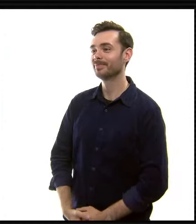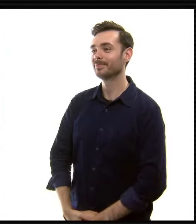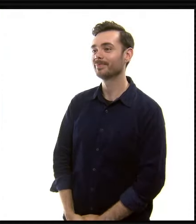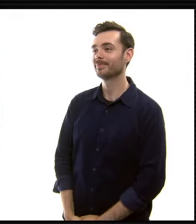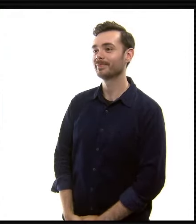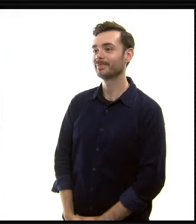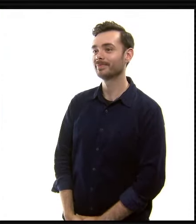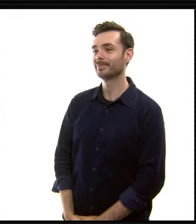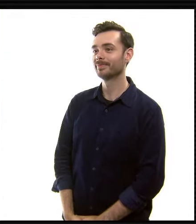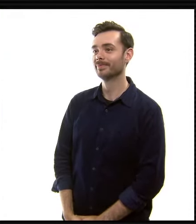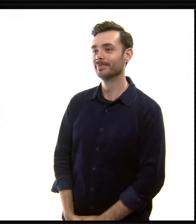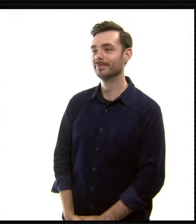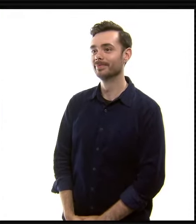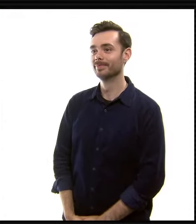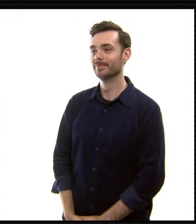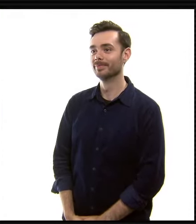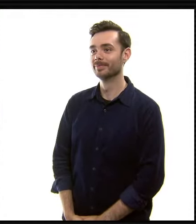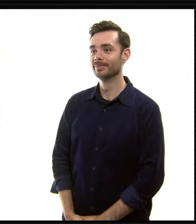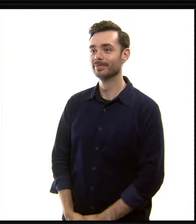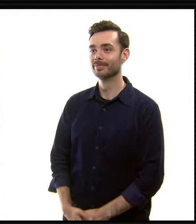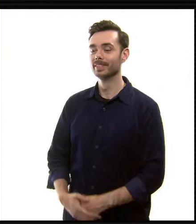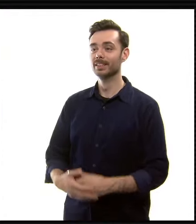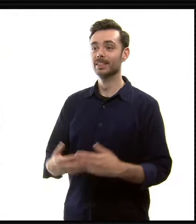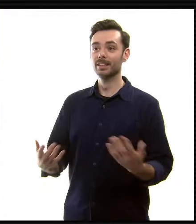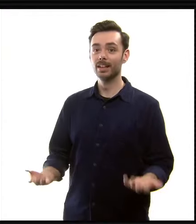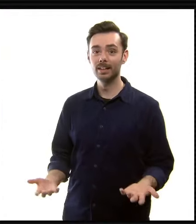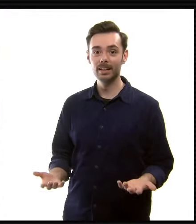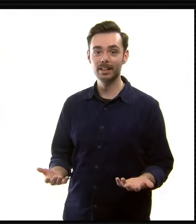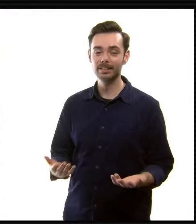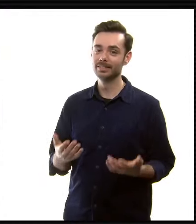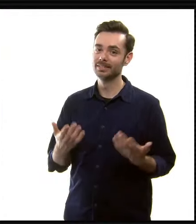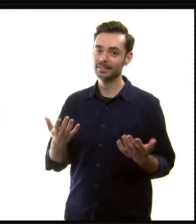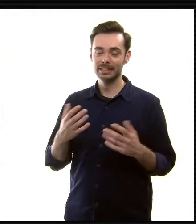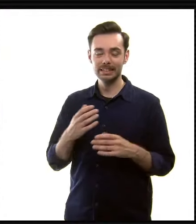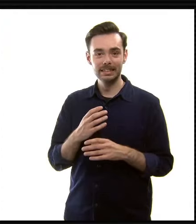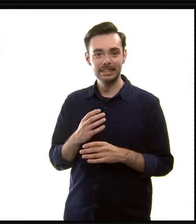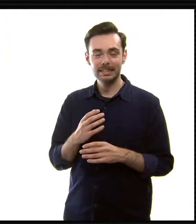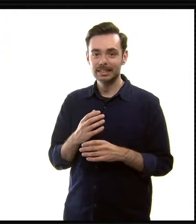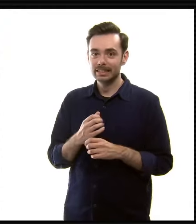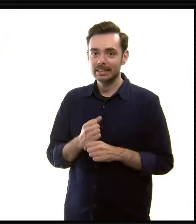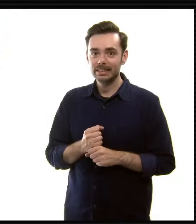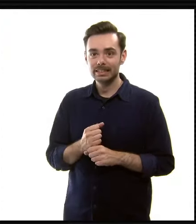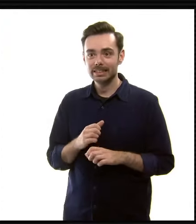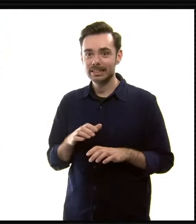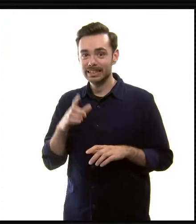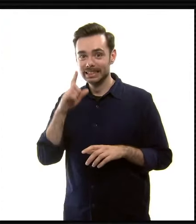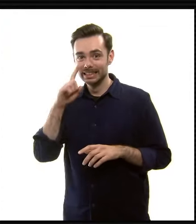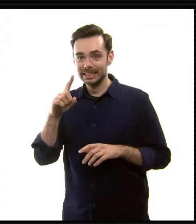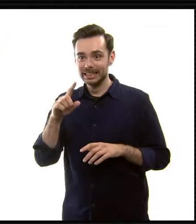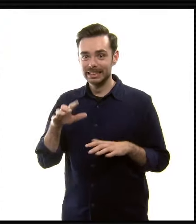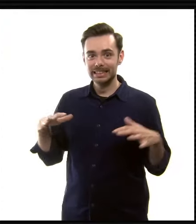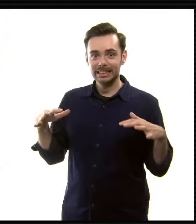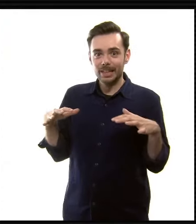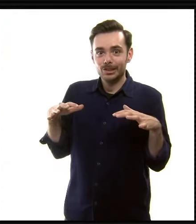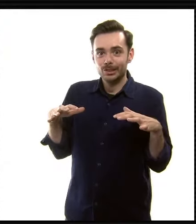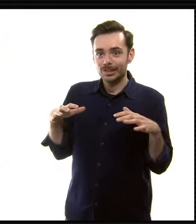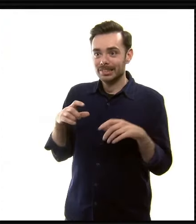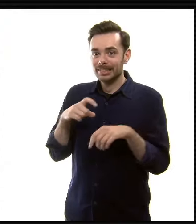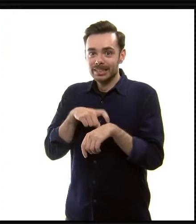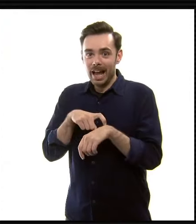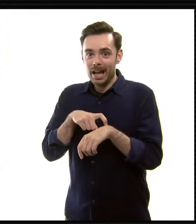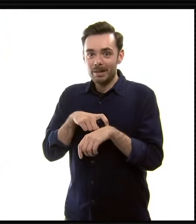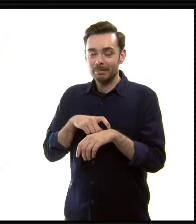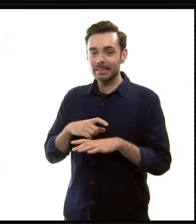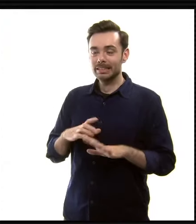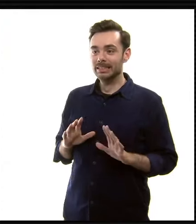Well, I need Melvin. Whew. But I can say the tension is certainly rising for our LEGO Masters All-Stars. Time's nearly up.